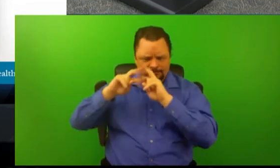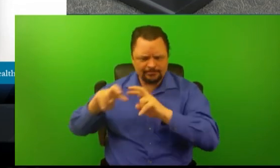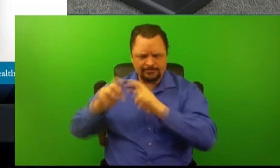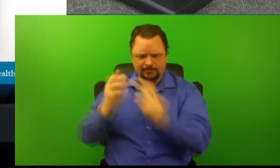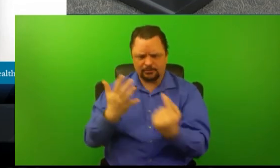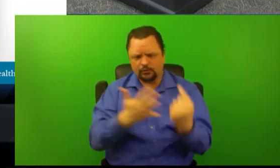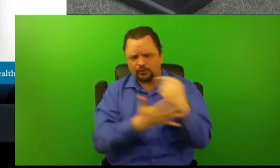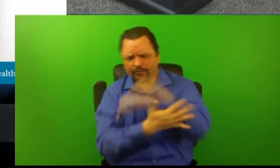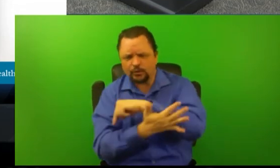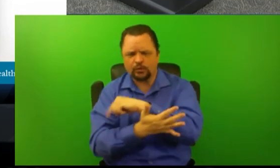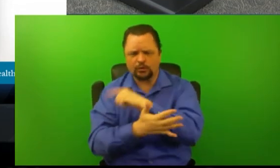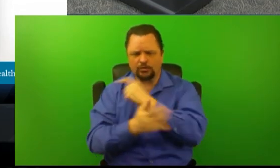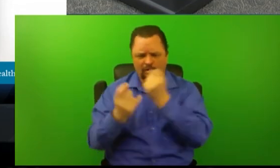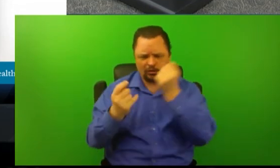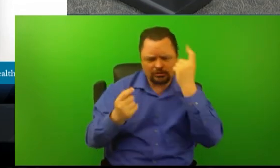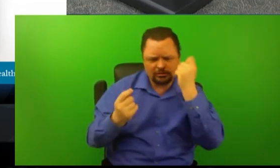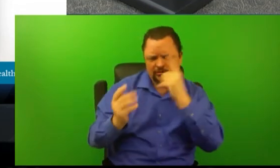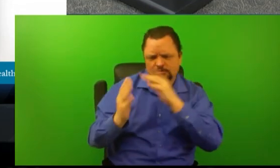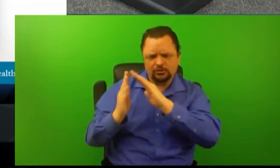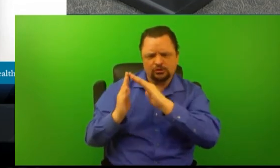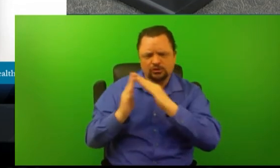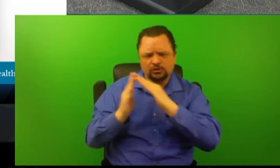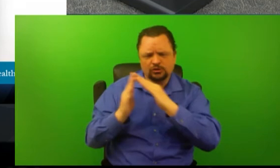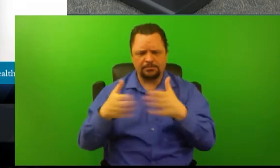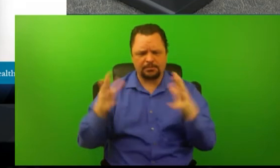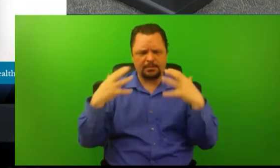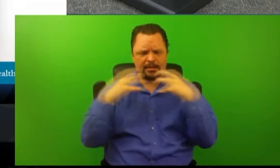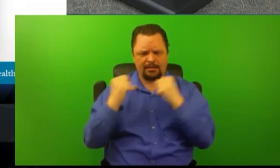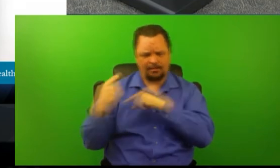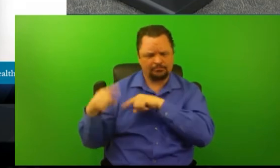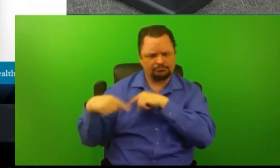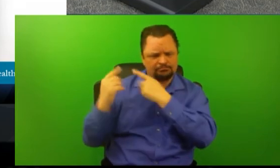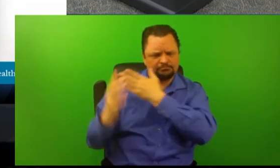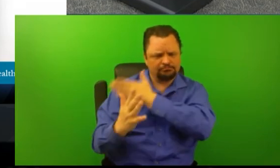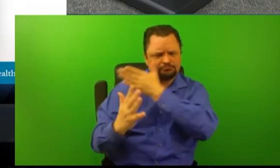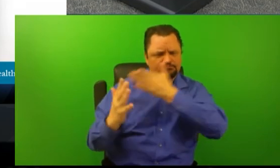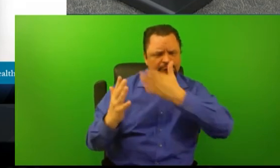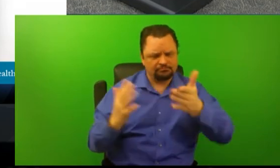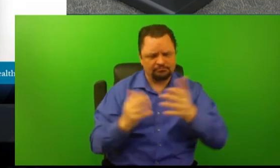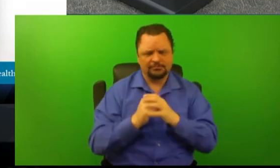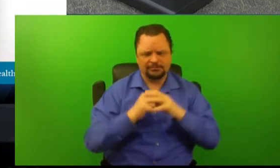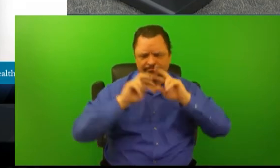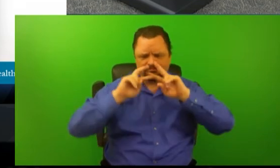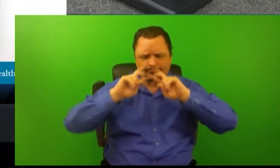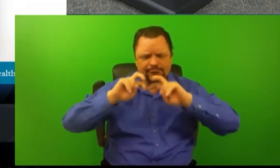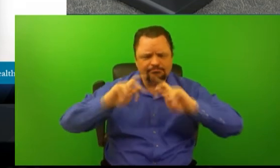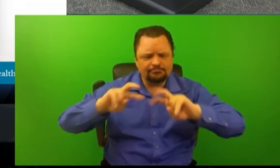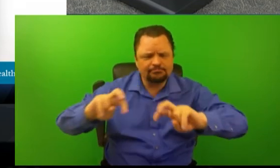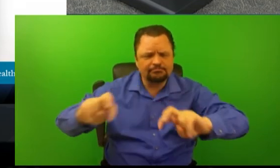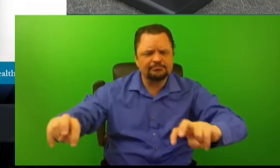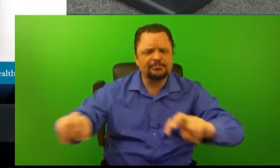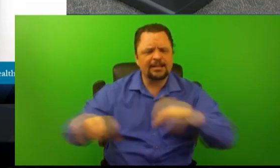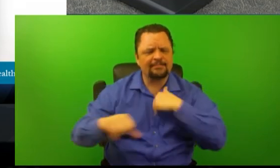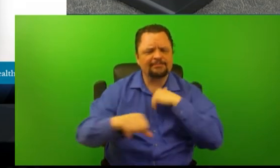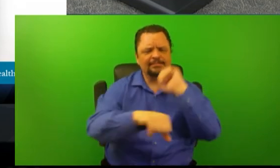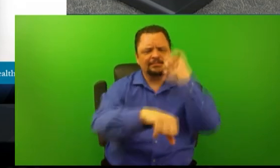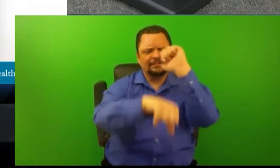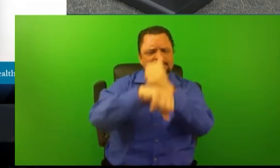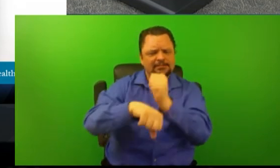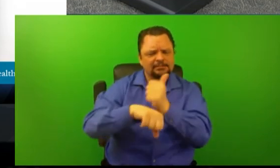community. The community health assessment does form the basis of the community health improvement plan, and it